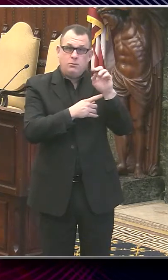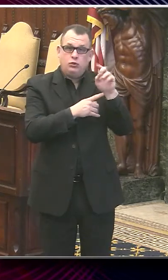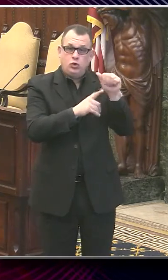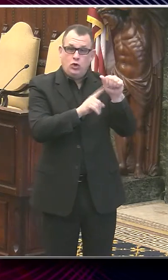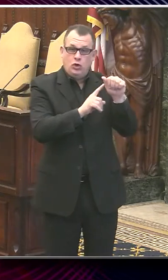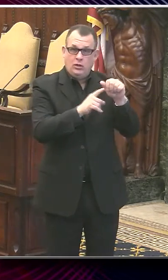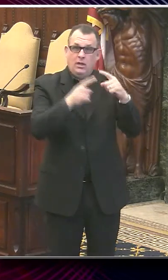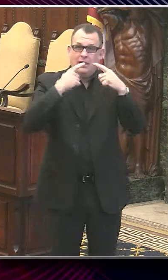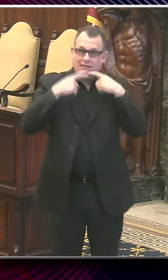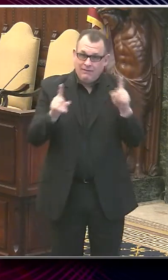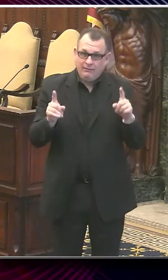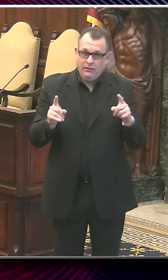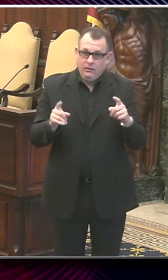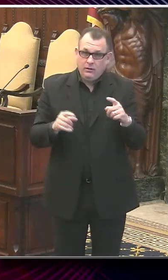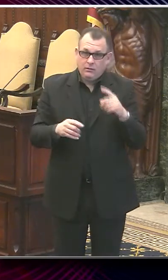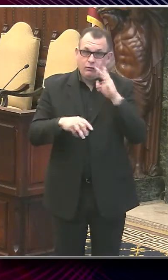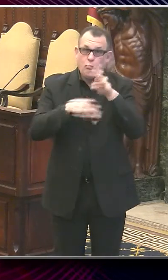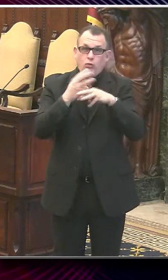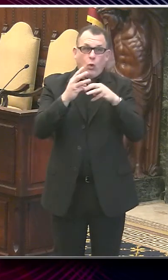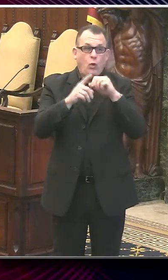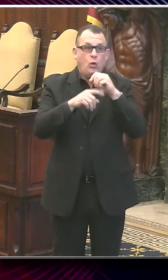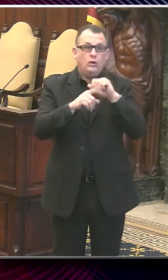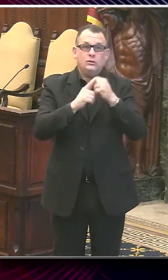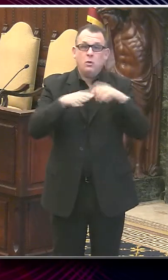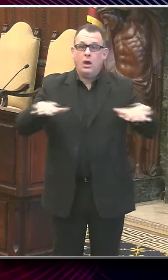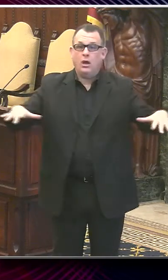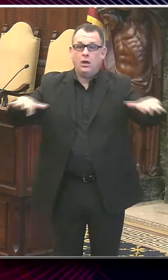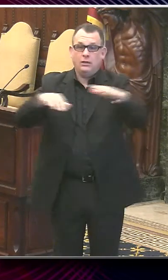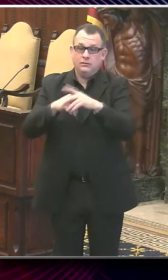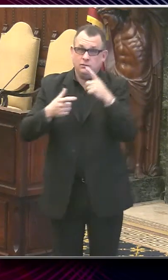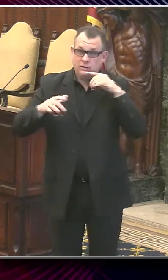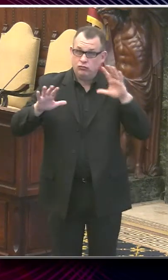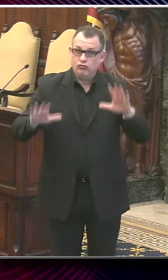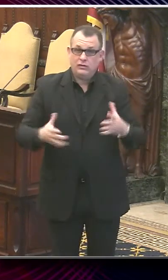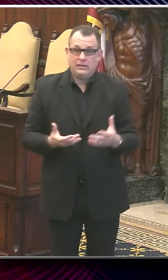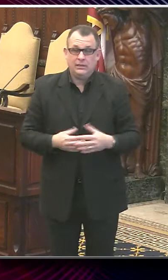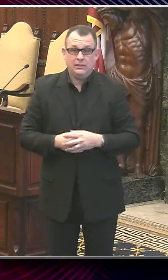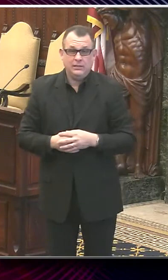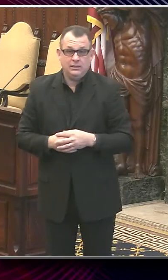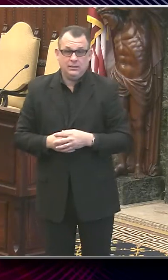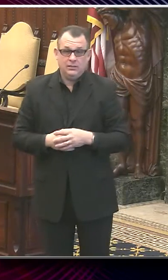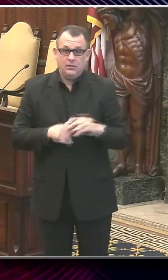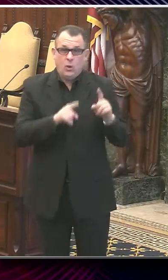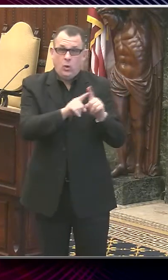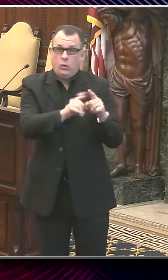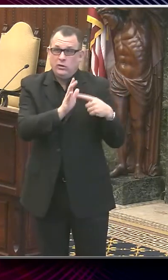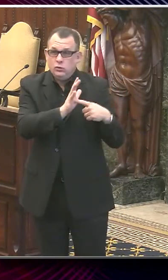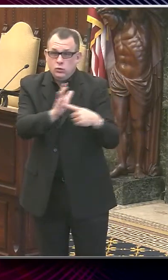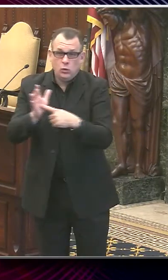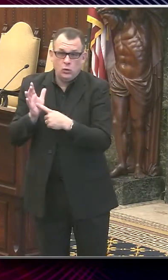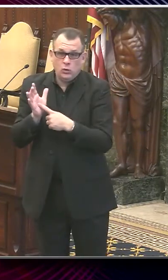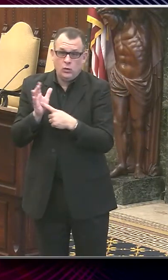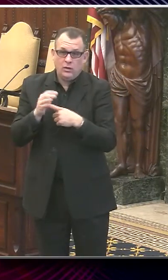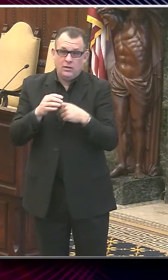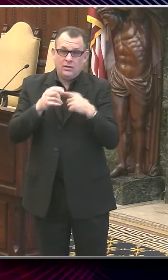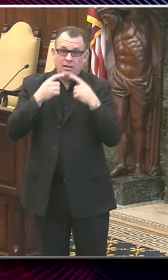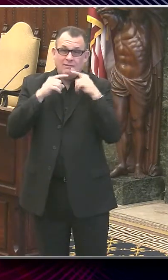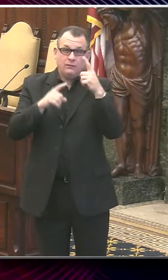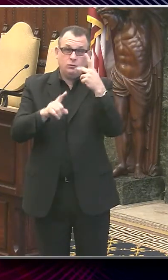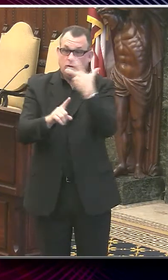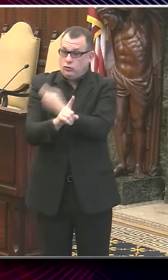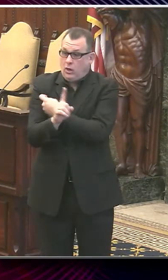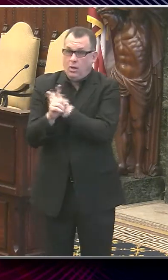in real-world conditions here in the United States. That's great news. Even more so, they showed that they were highly effective even after one dose,